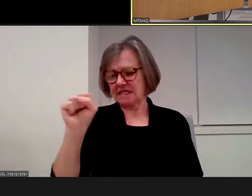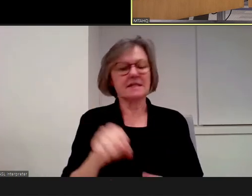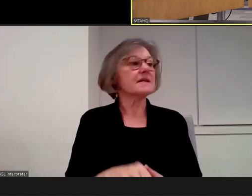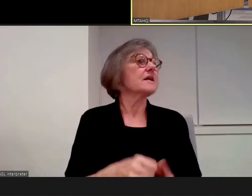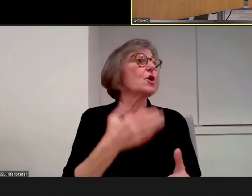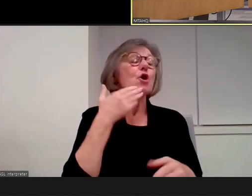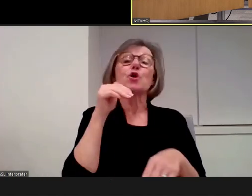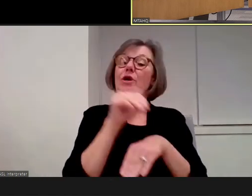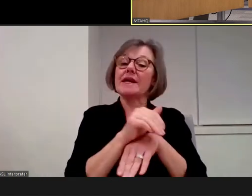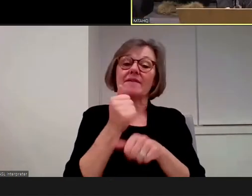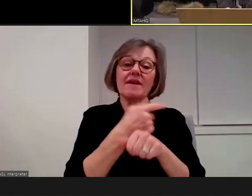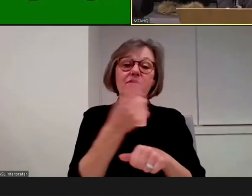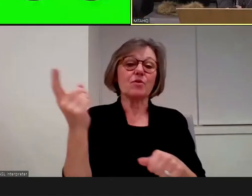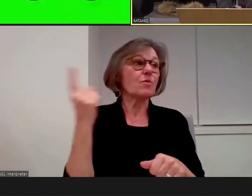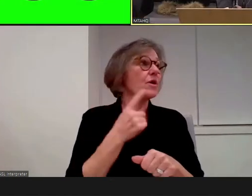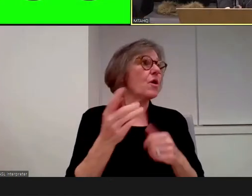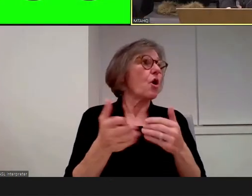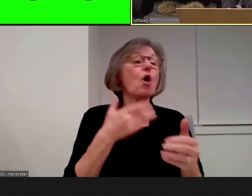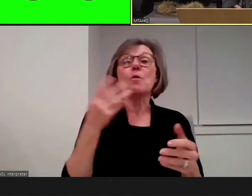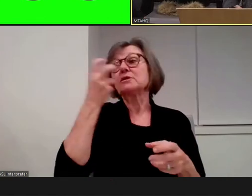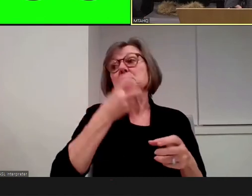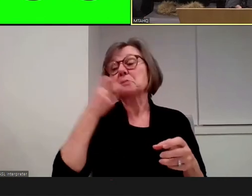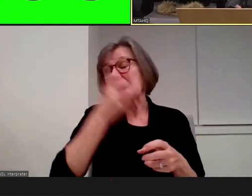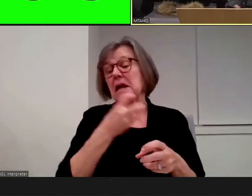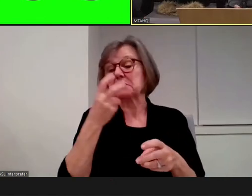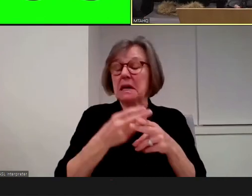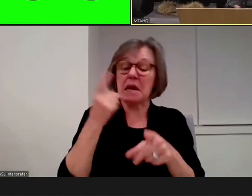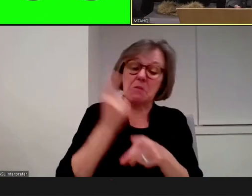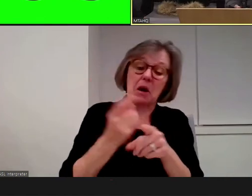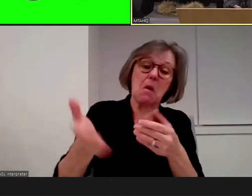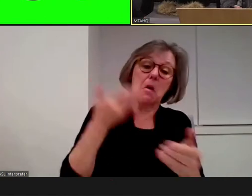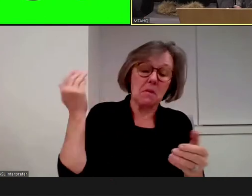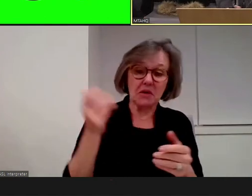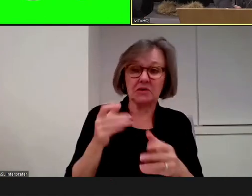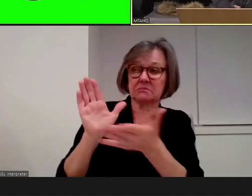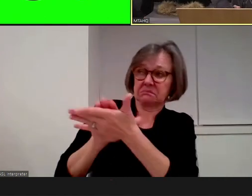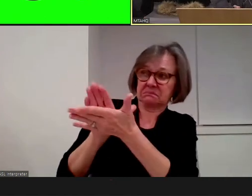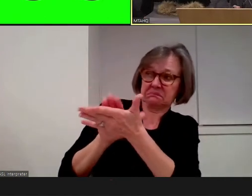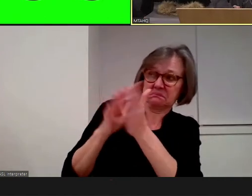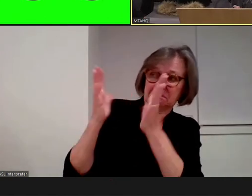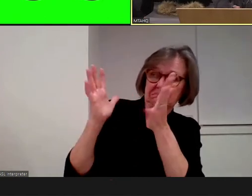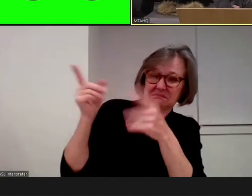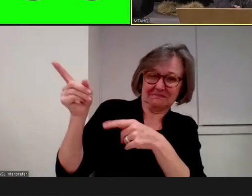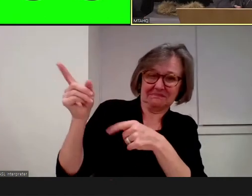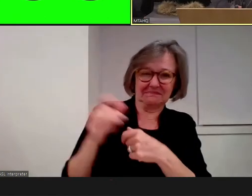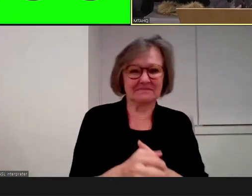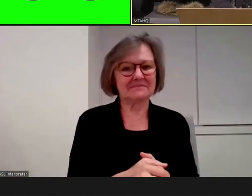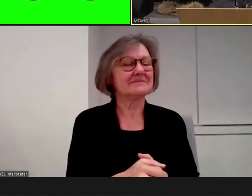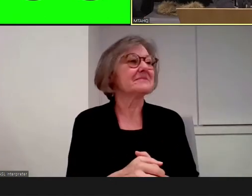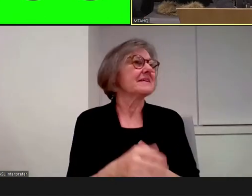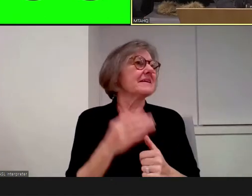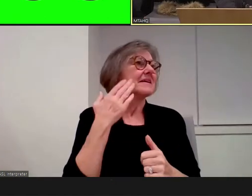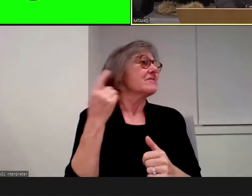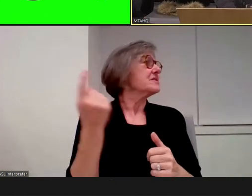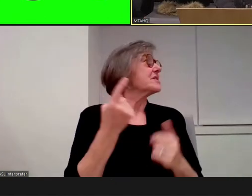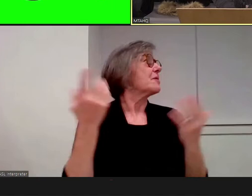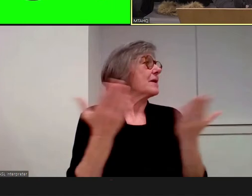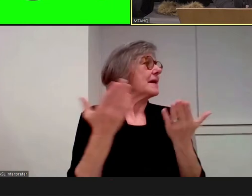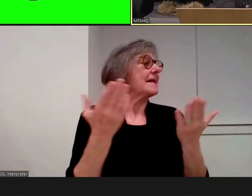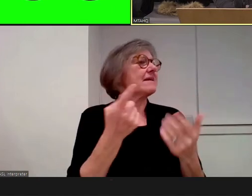Good evening, everyone. And you almost got my name right, so kudos to that. I know someone here said